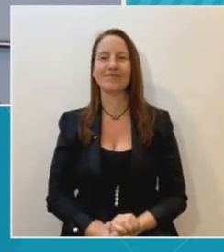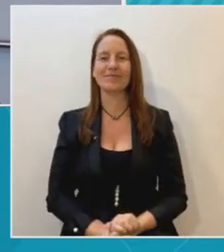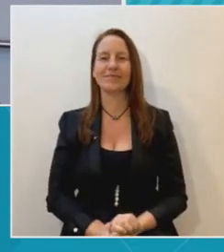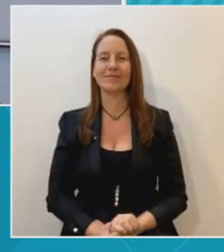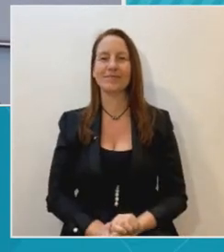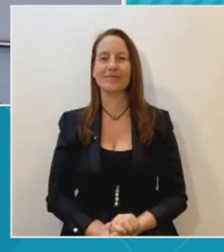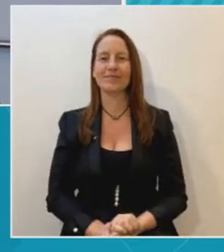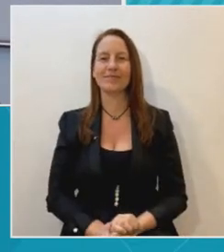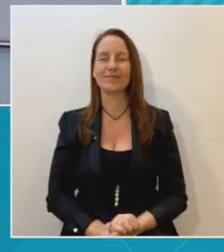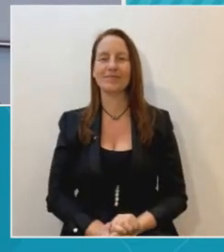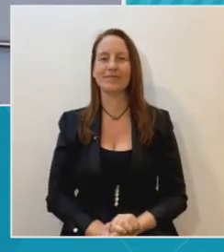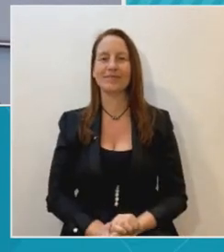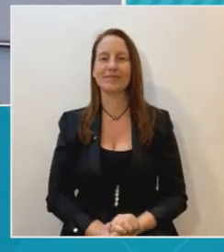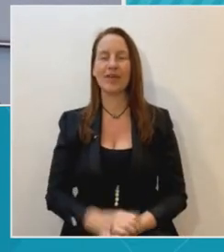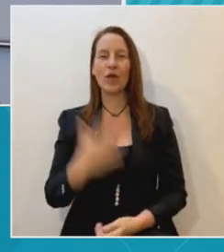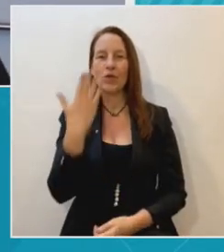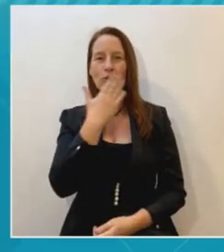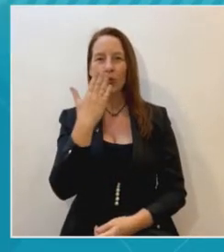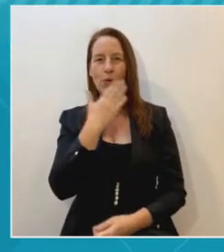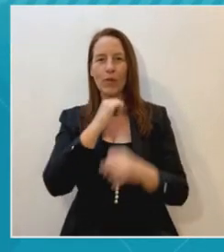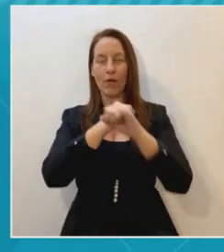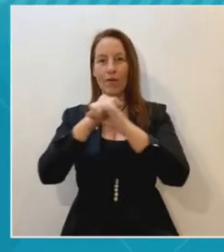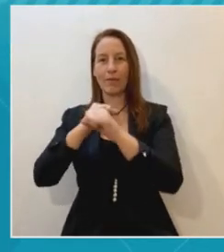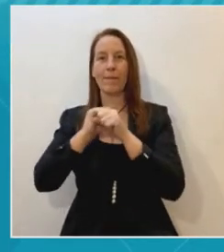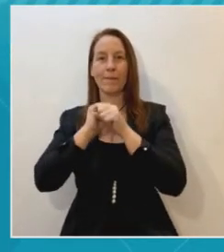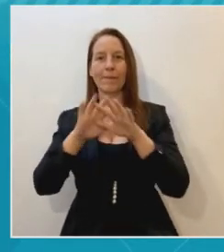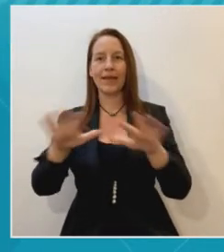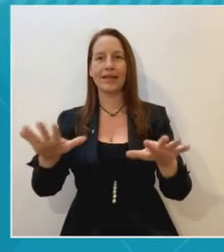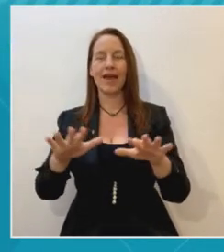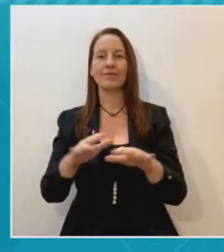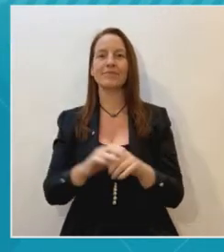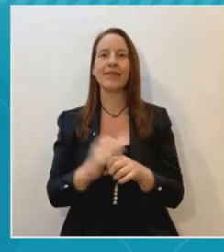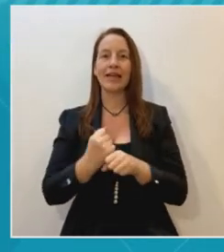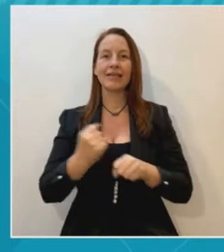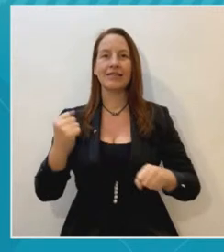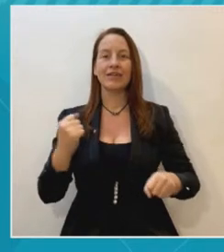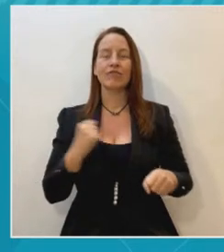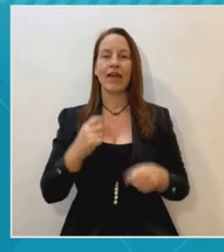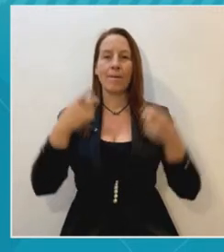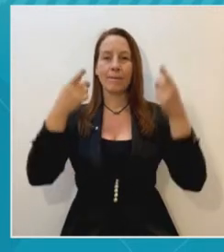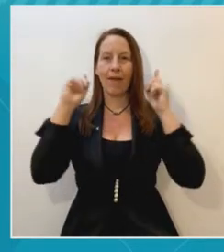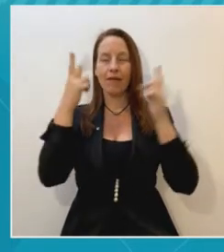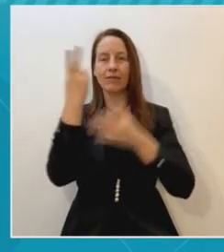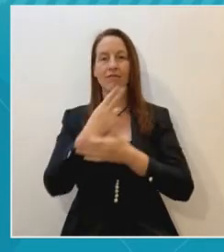School of Media, degree of Master of Arts, Digital Media Arts.